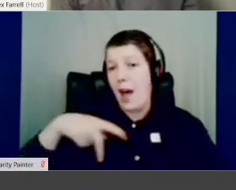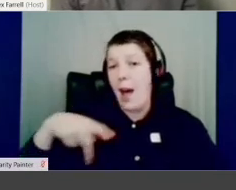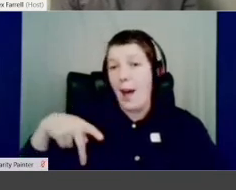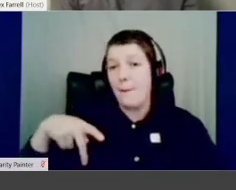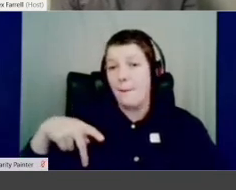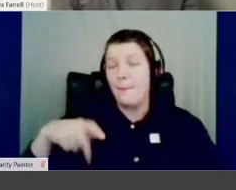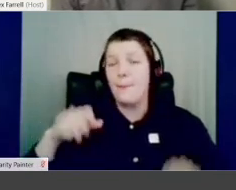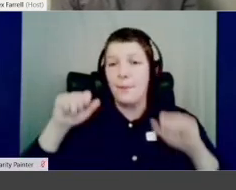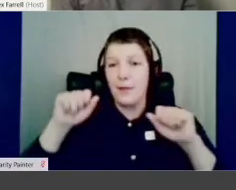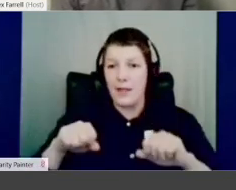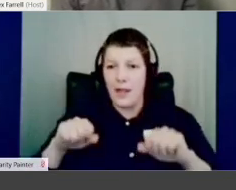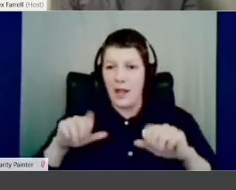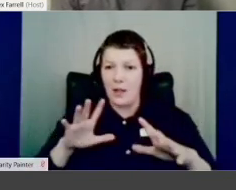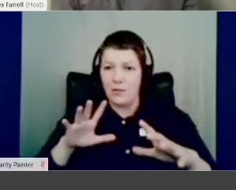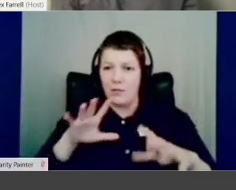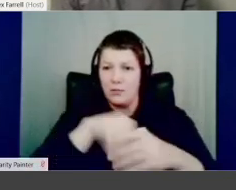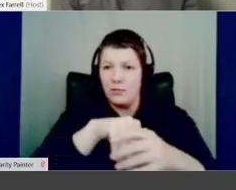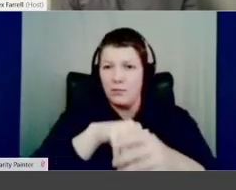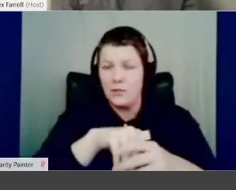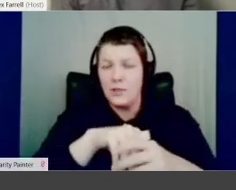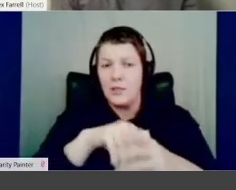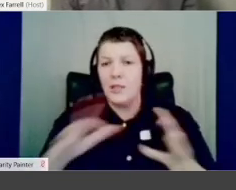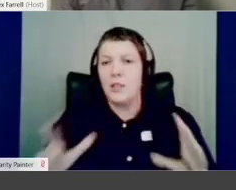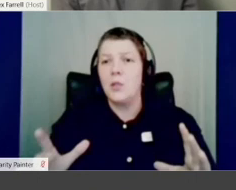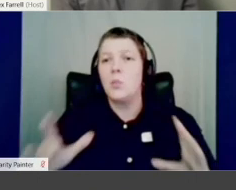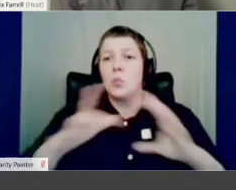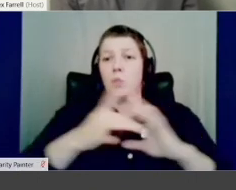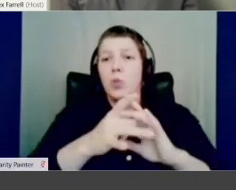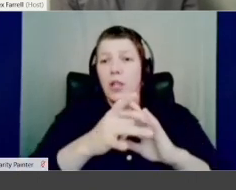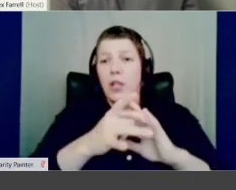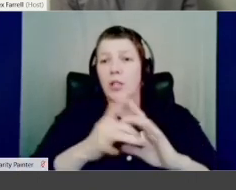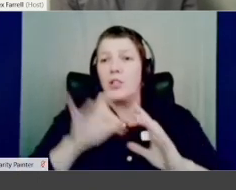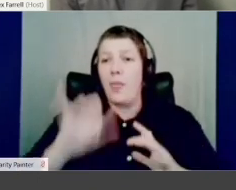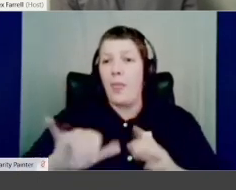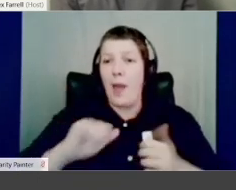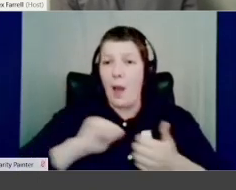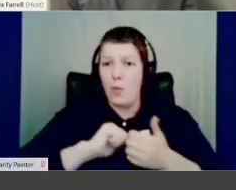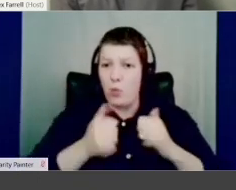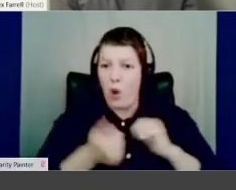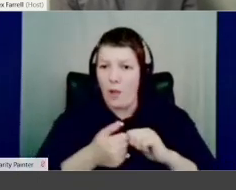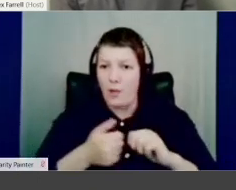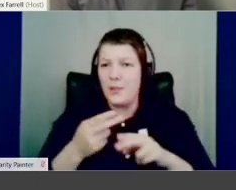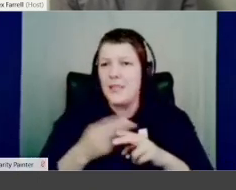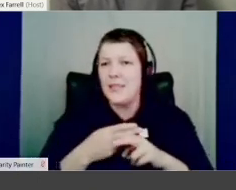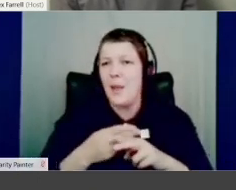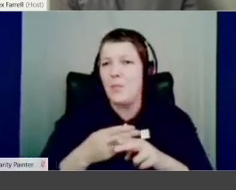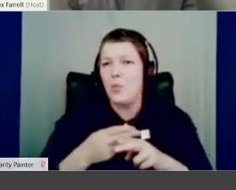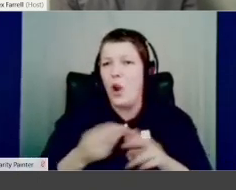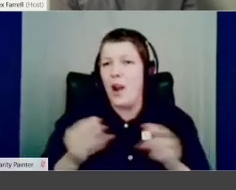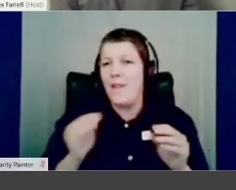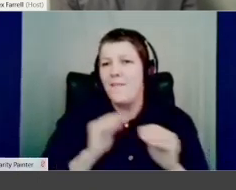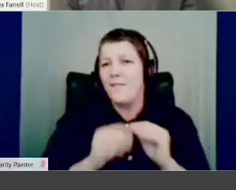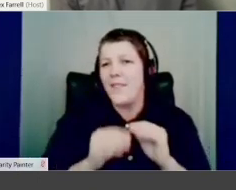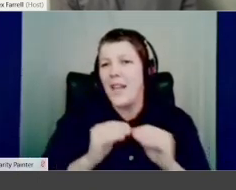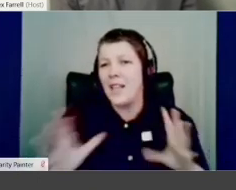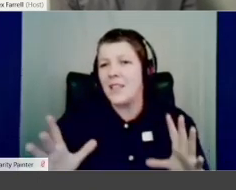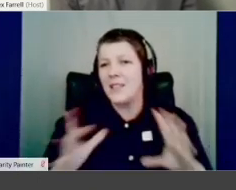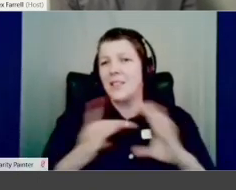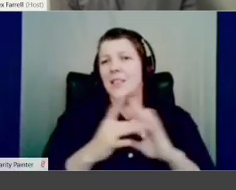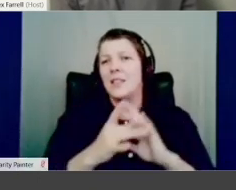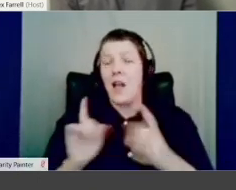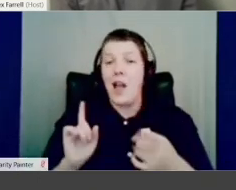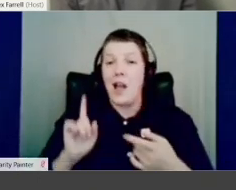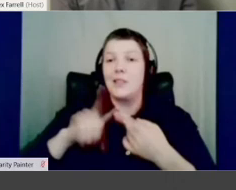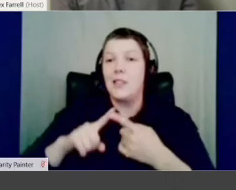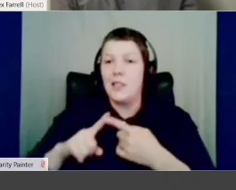sometimes it ends up being just a bridge until the applications themselves can figure out how to implement it